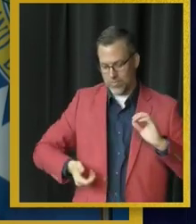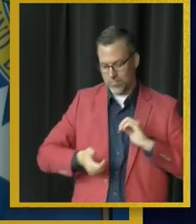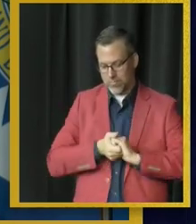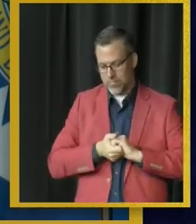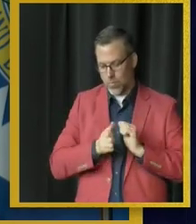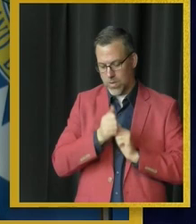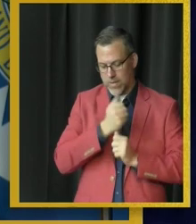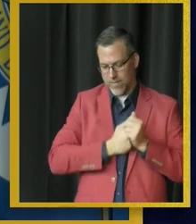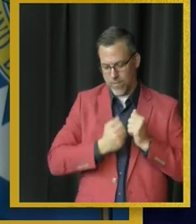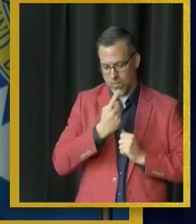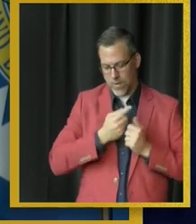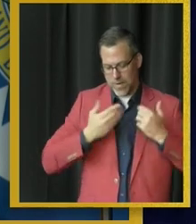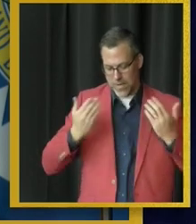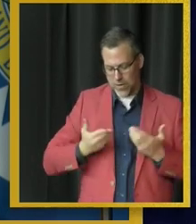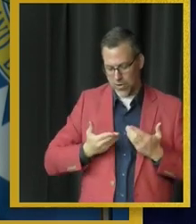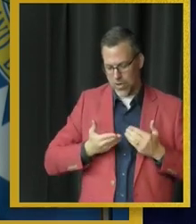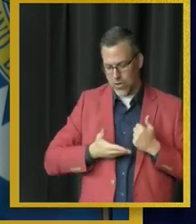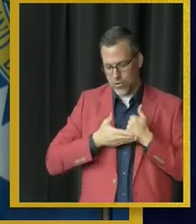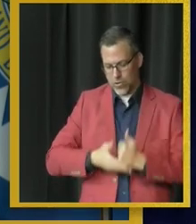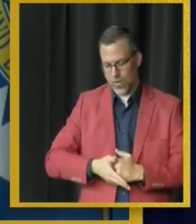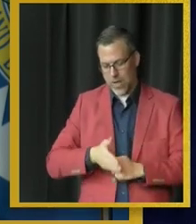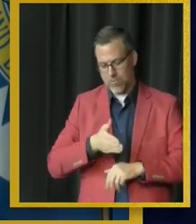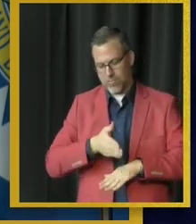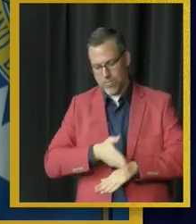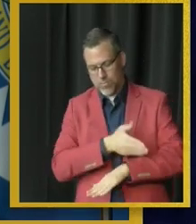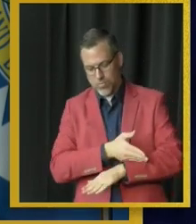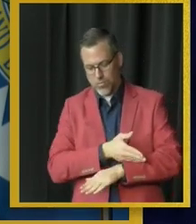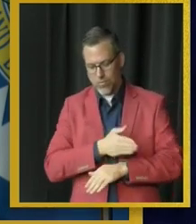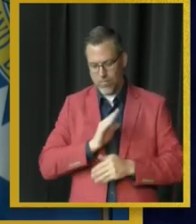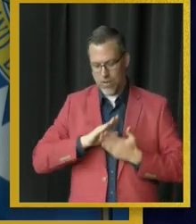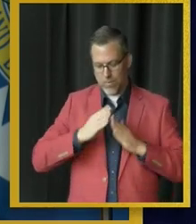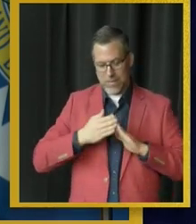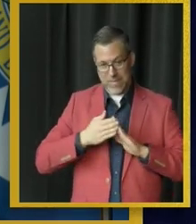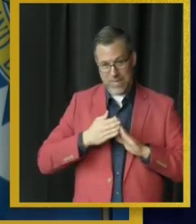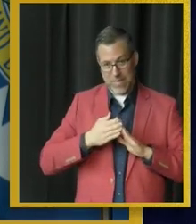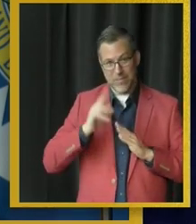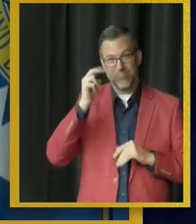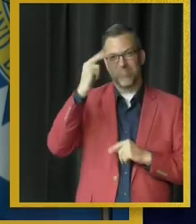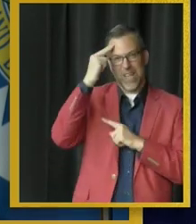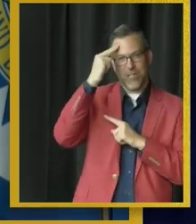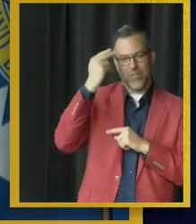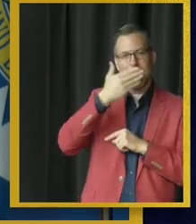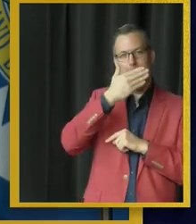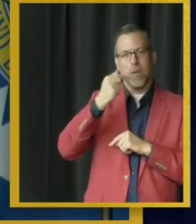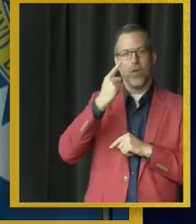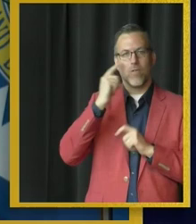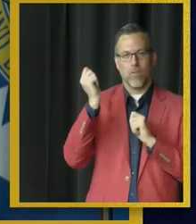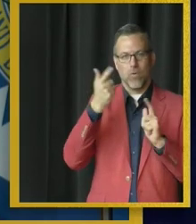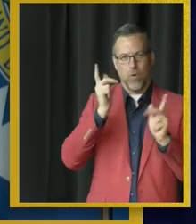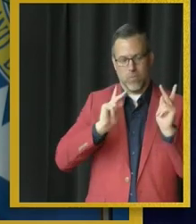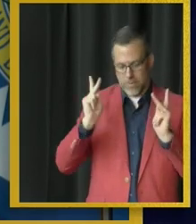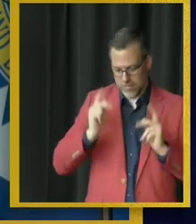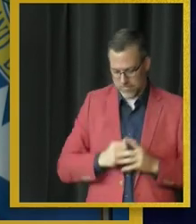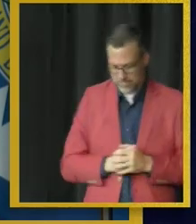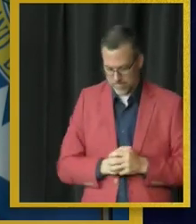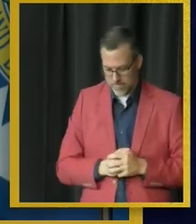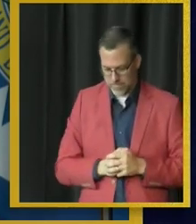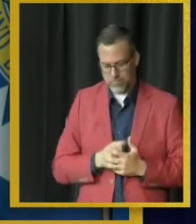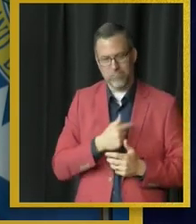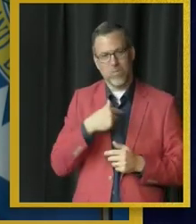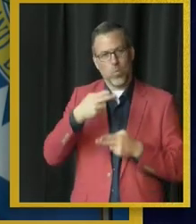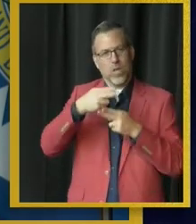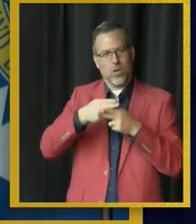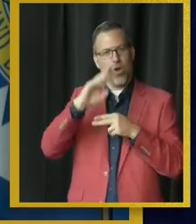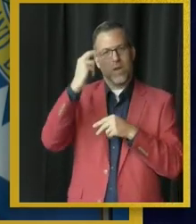with you all to make our city, Nashville, a better city for all, which we call